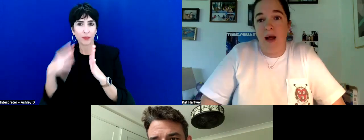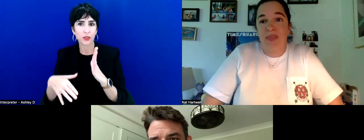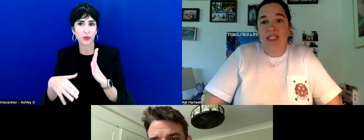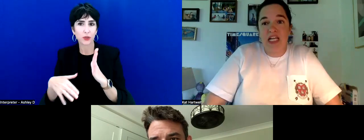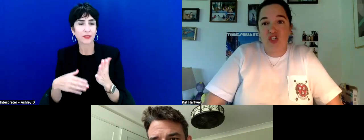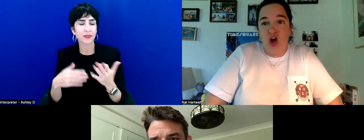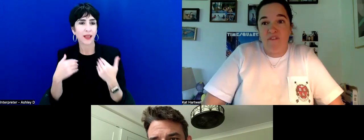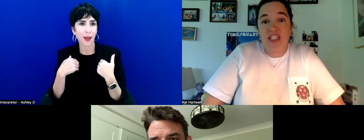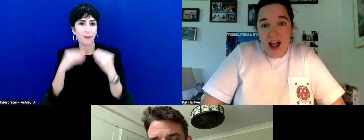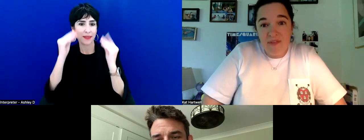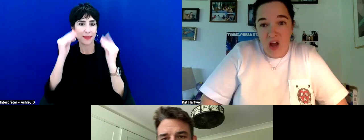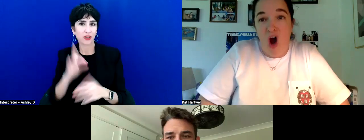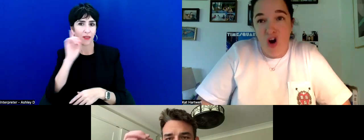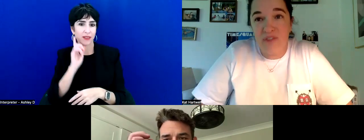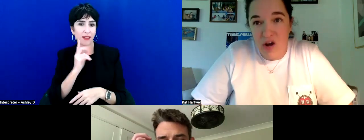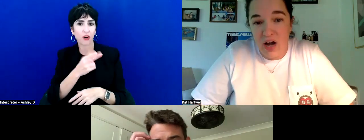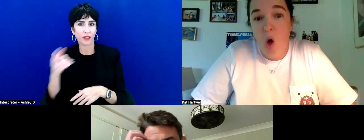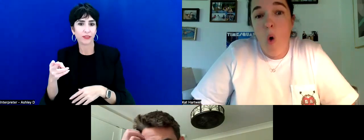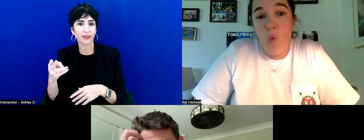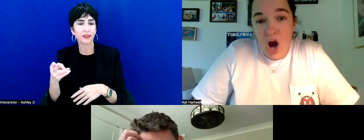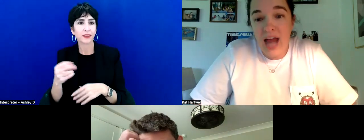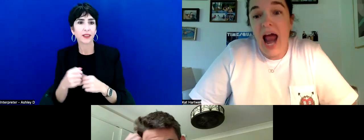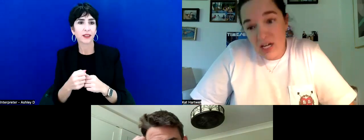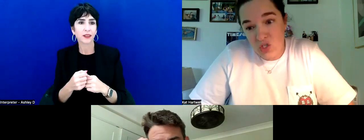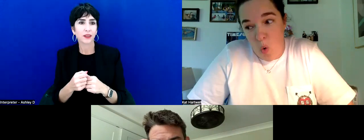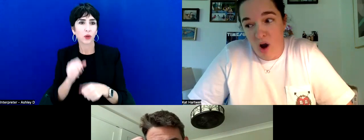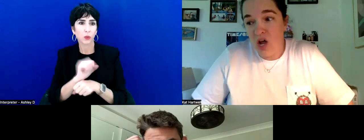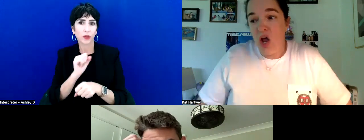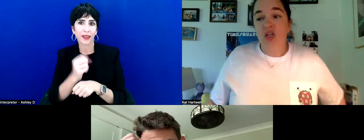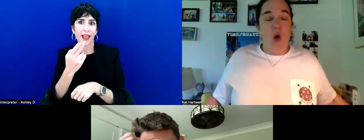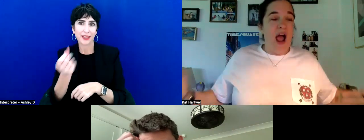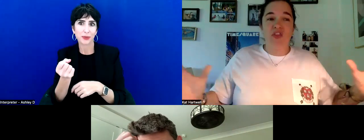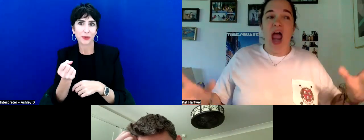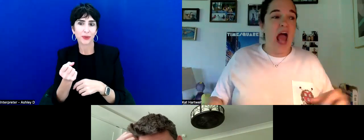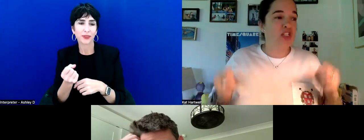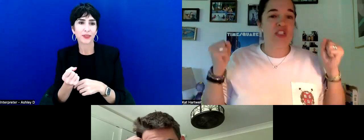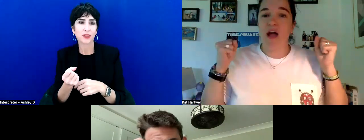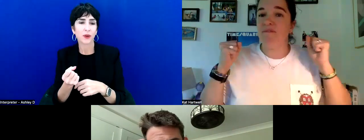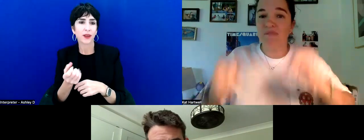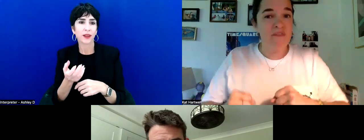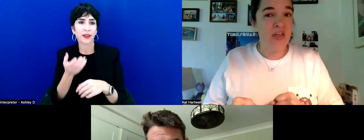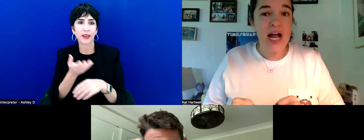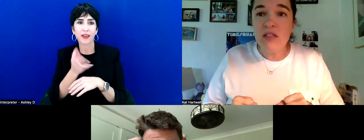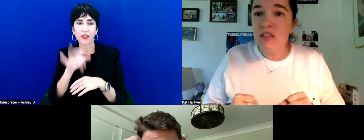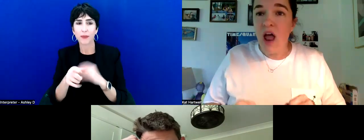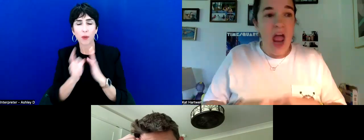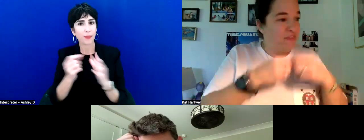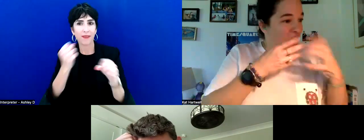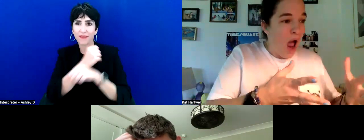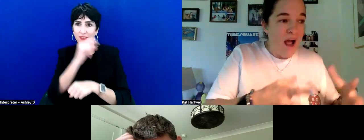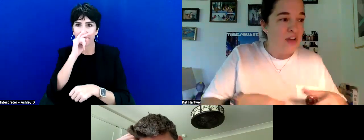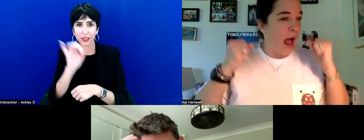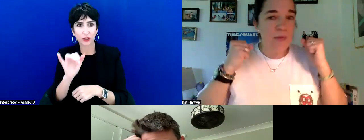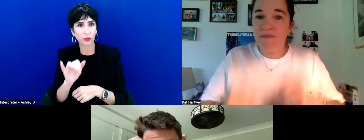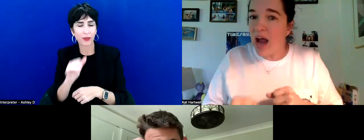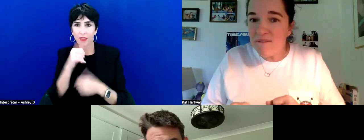because I'm the teacher of the deaf and the holy being working at high school. So after that, I should fight for the kids. If they